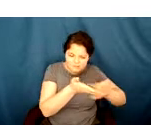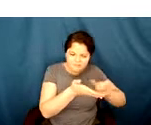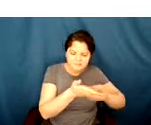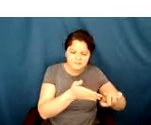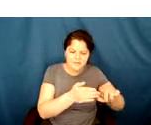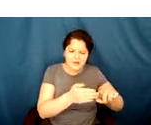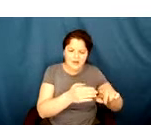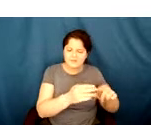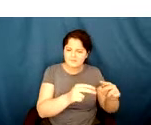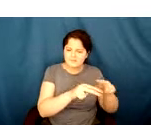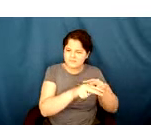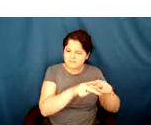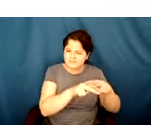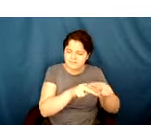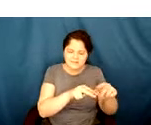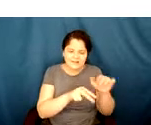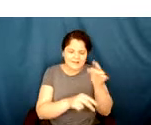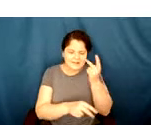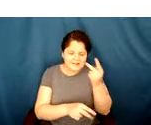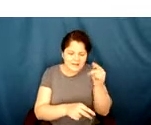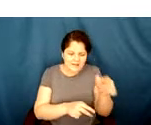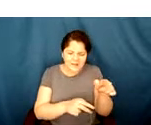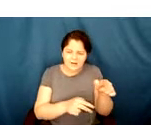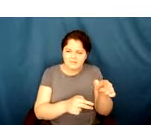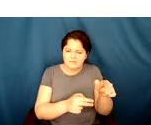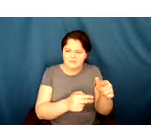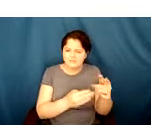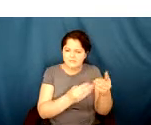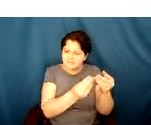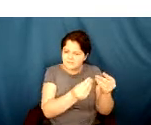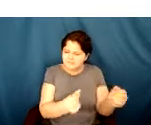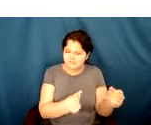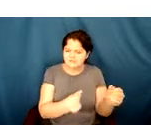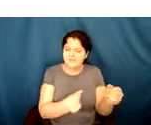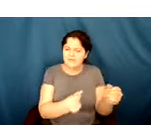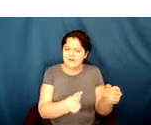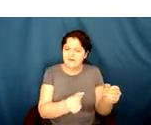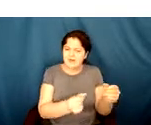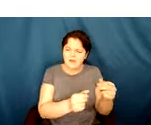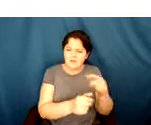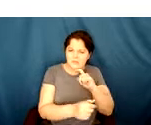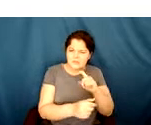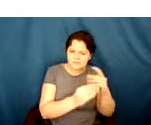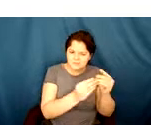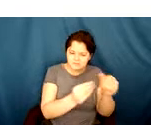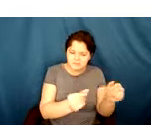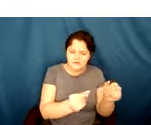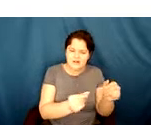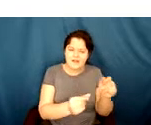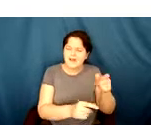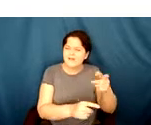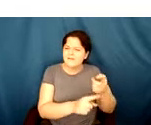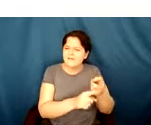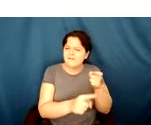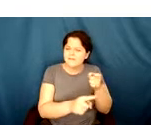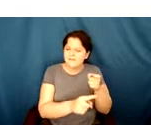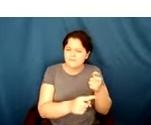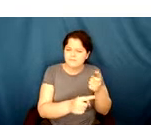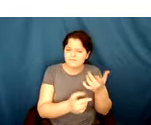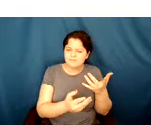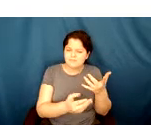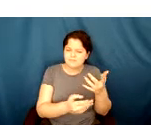some of the metal objects inside the tunnel, which included some scaling on some of the track that was caused by moisture and